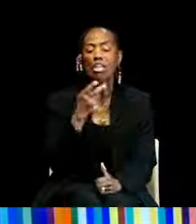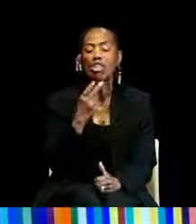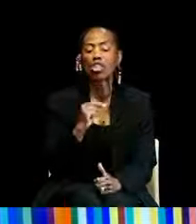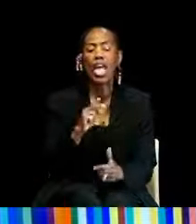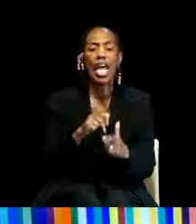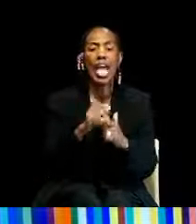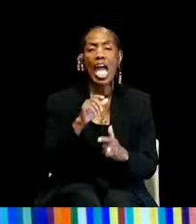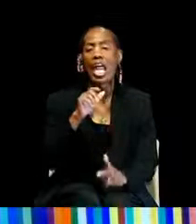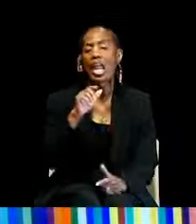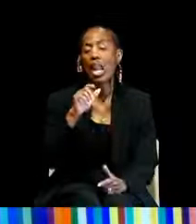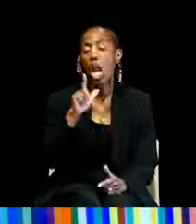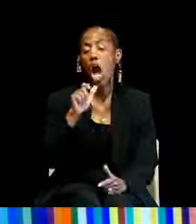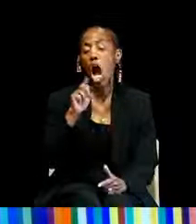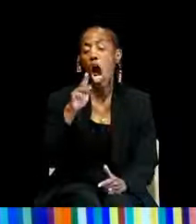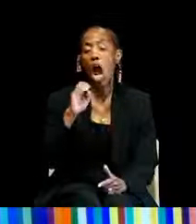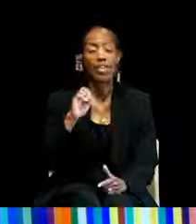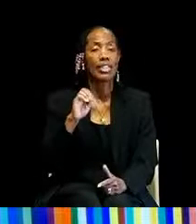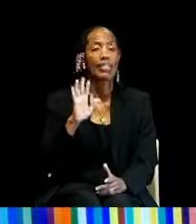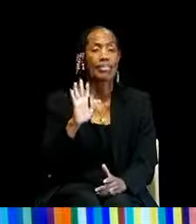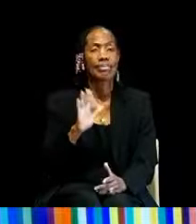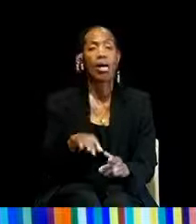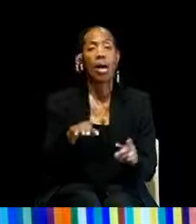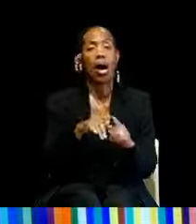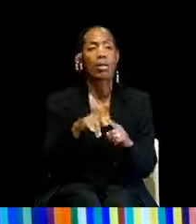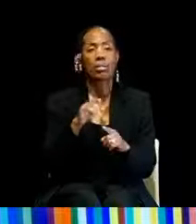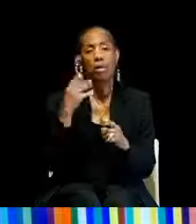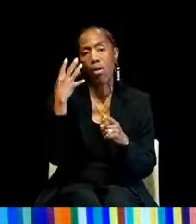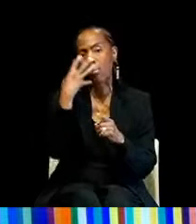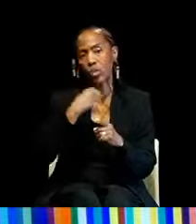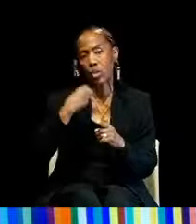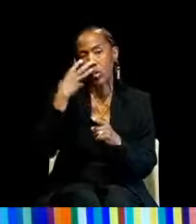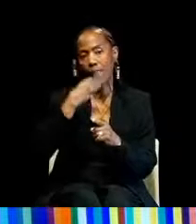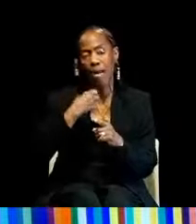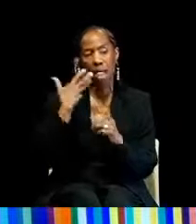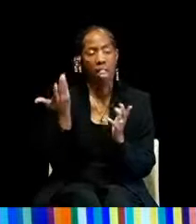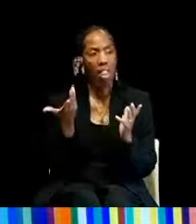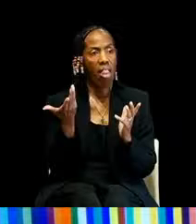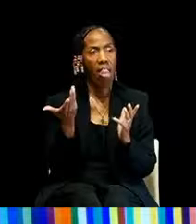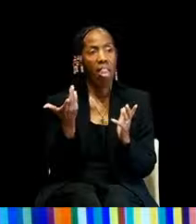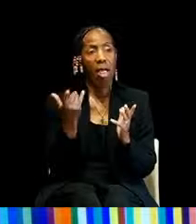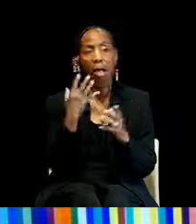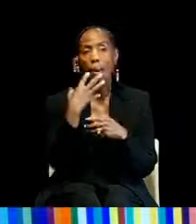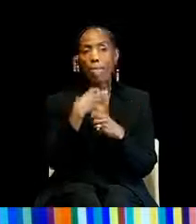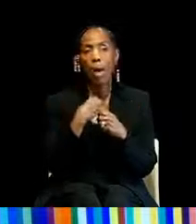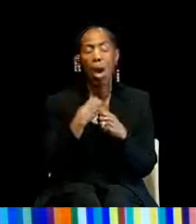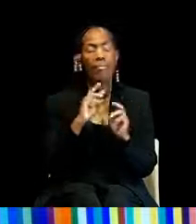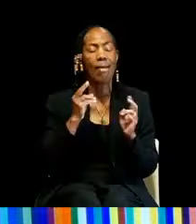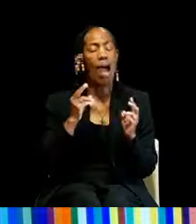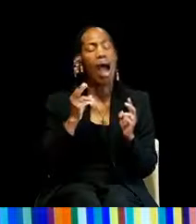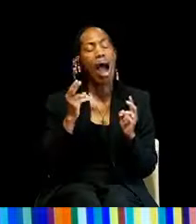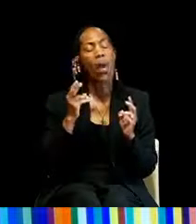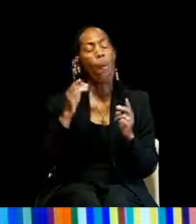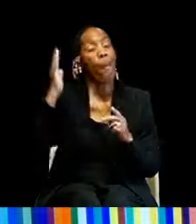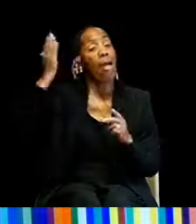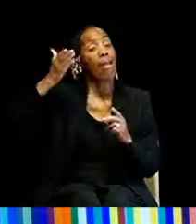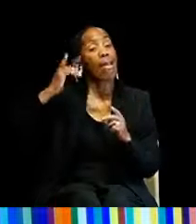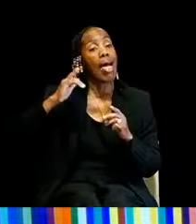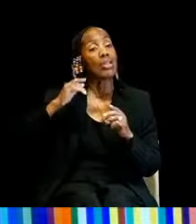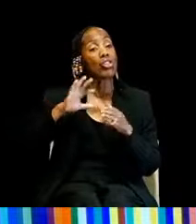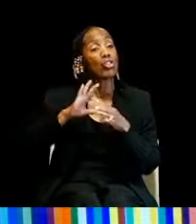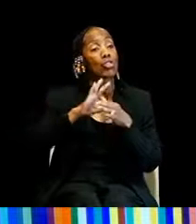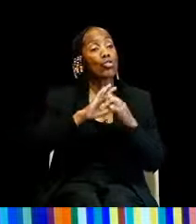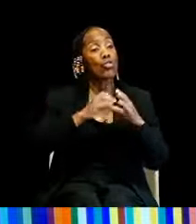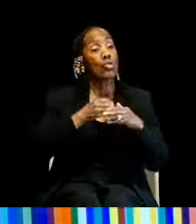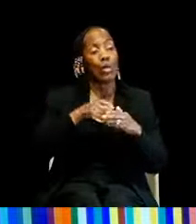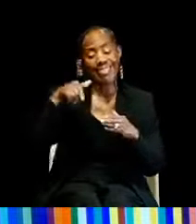in their artistic endeavors. We also have a really lovely, as a part of our Brown Lecture Series, this Tuesday,